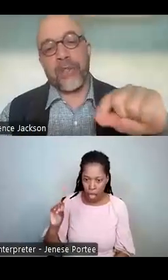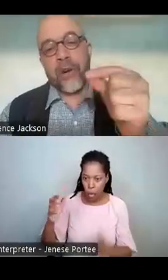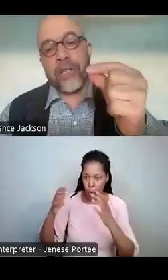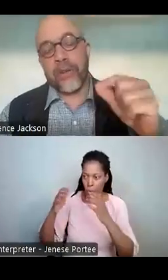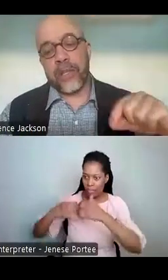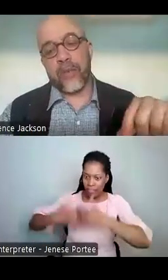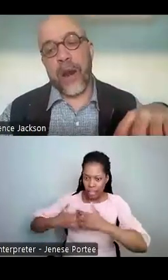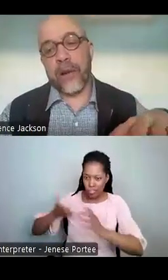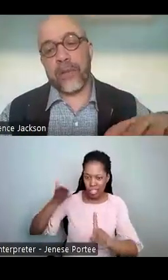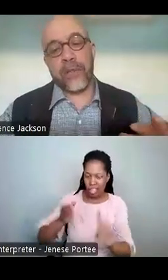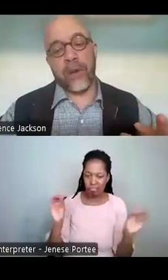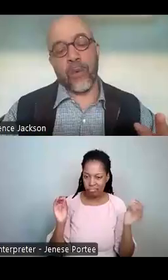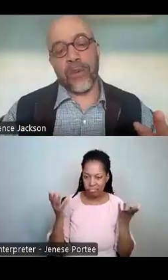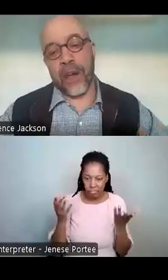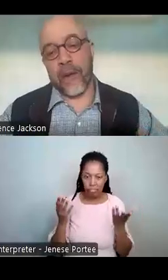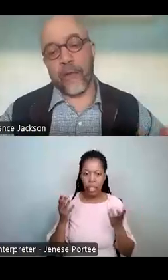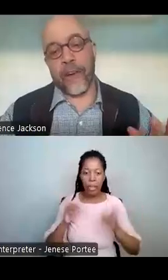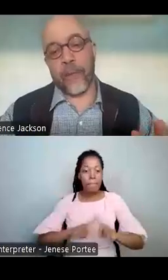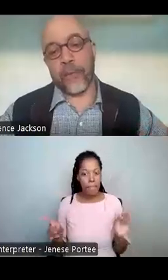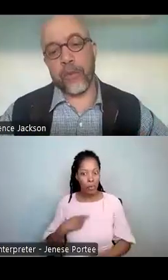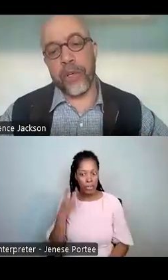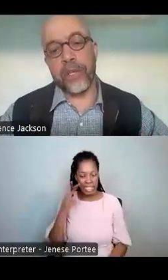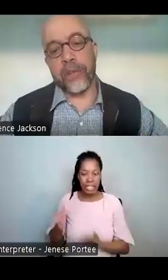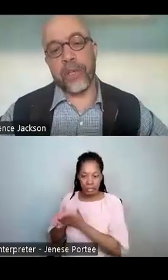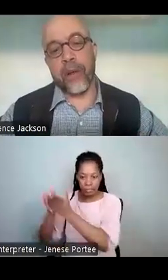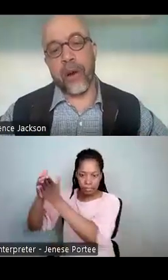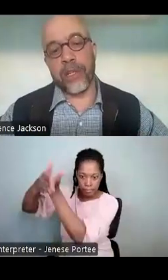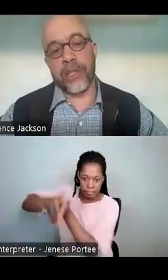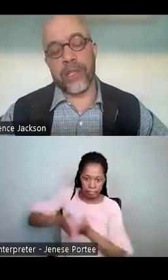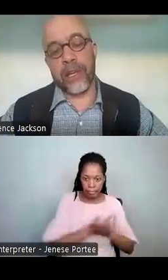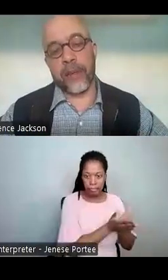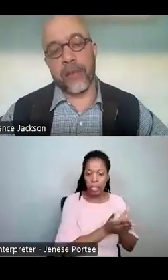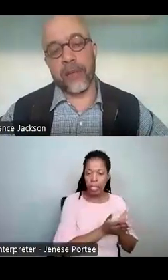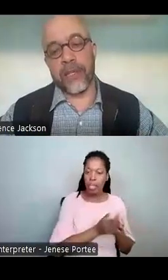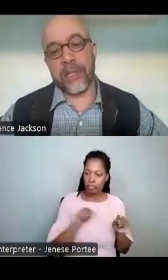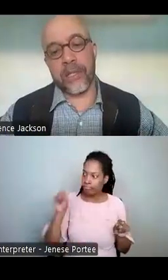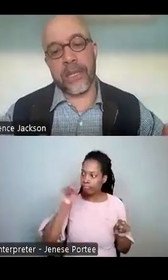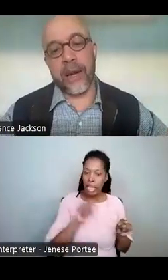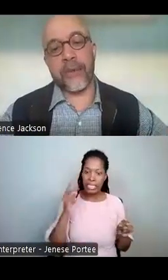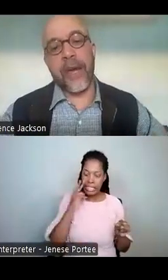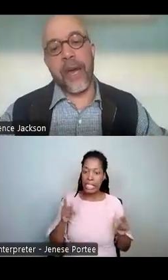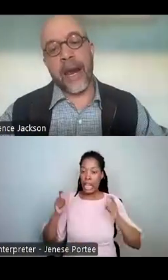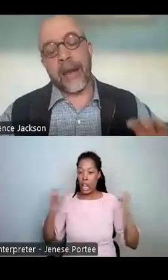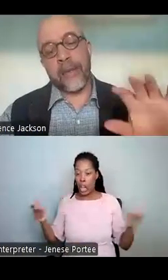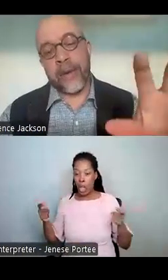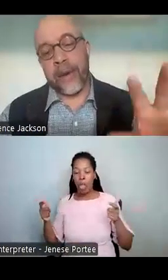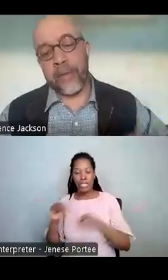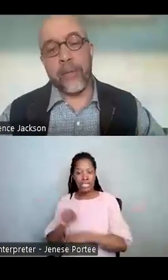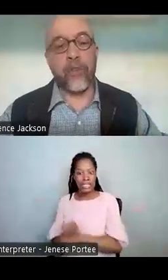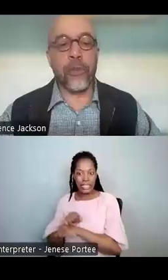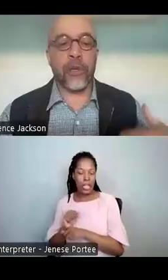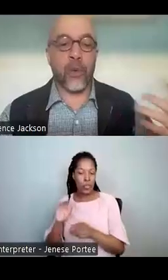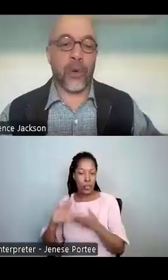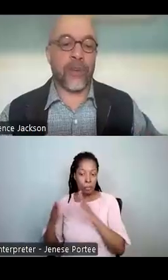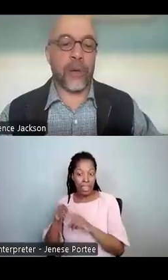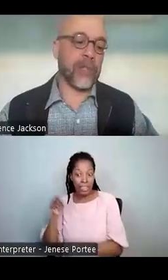shows you also this route, where you have really, really large enslaved communities in the South, and the